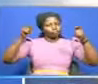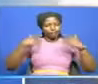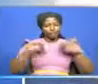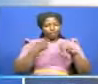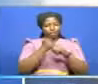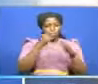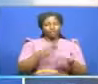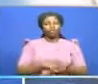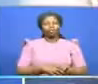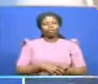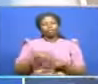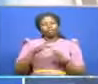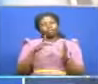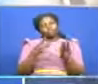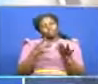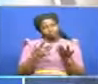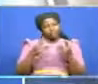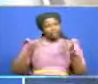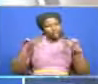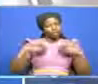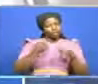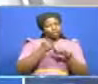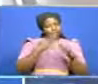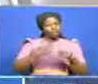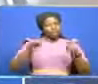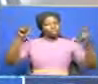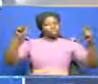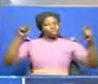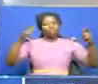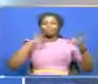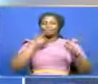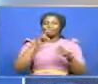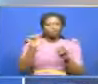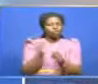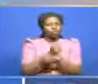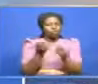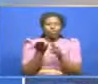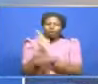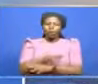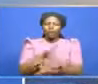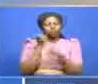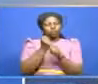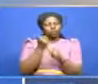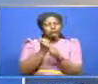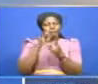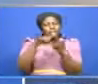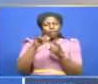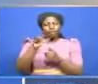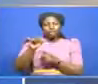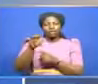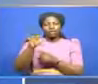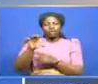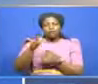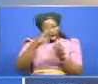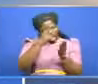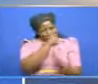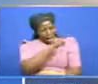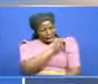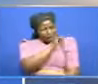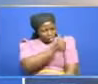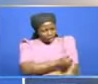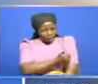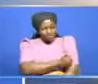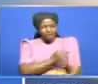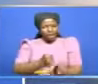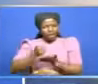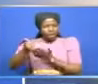medics have stood their ground, vowing not to resume work until Salaries and Remuneration Commission authorizes the referral hospital to